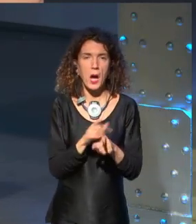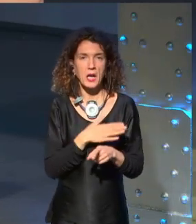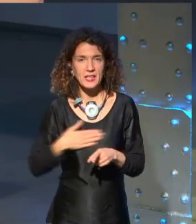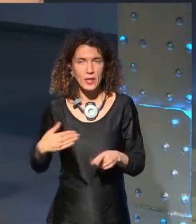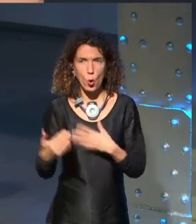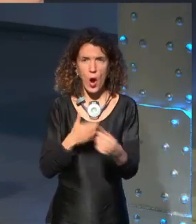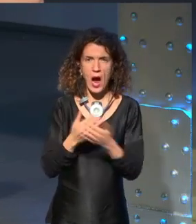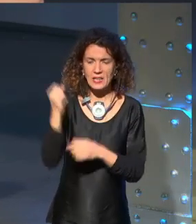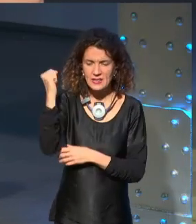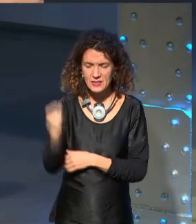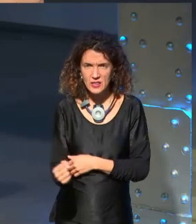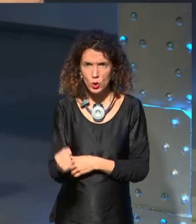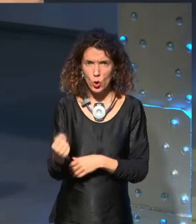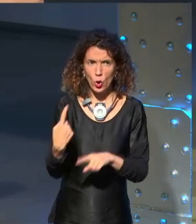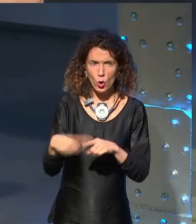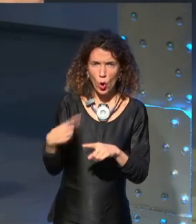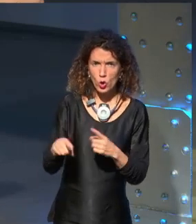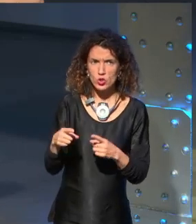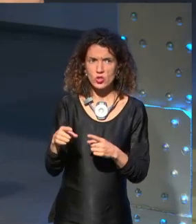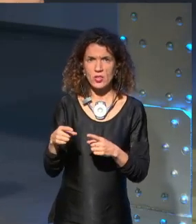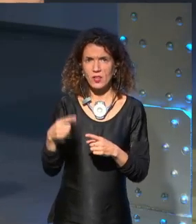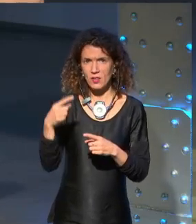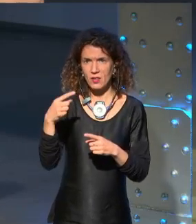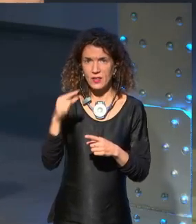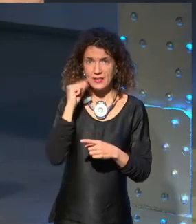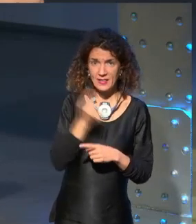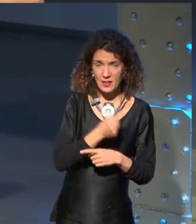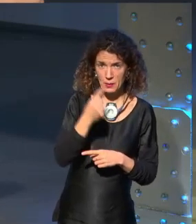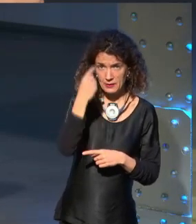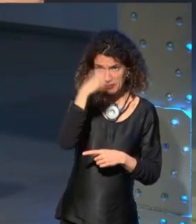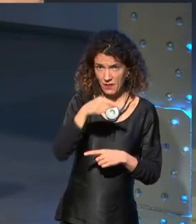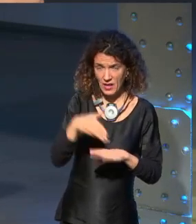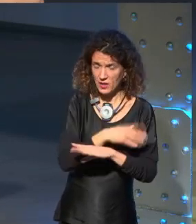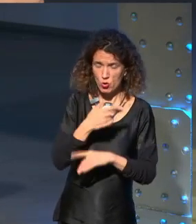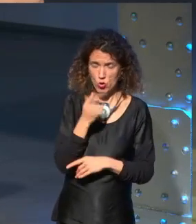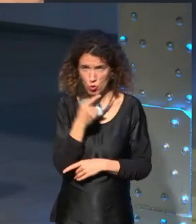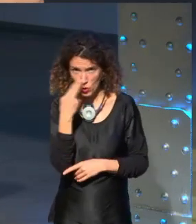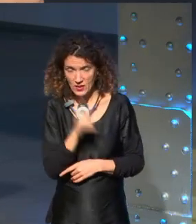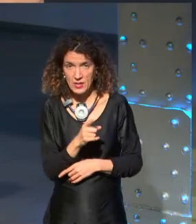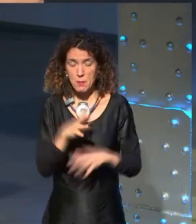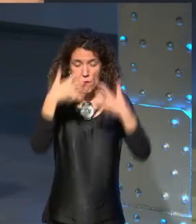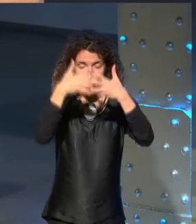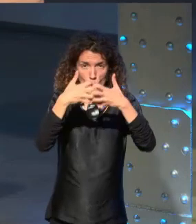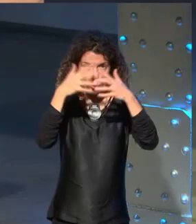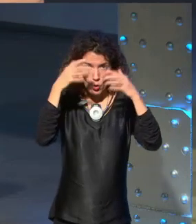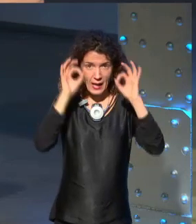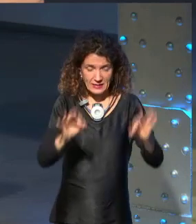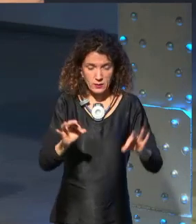know whether it's just the way my head works or what. I want to see the world through his eyes. And